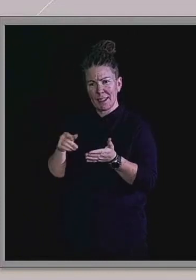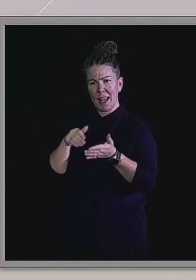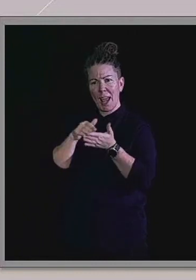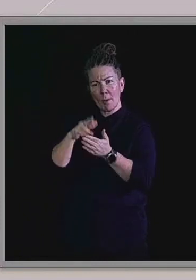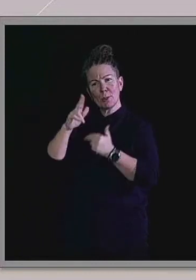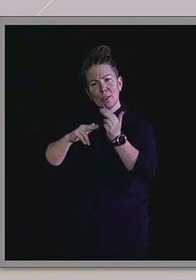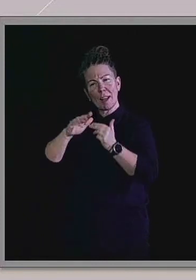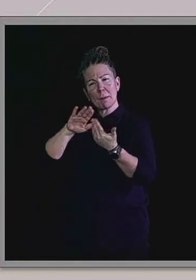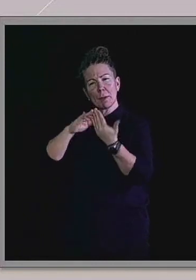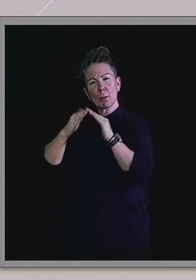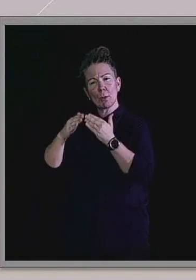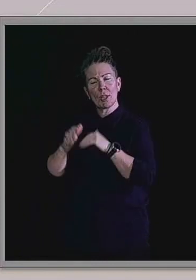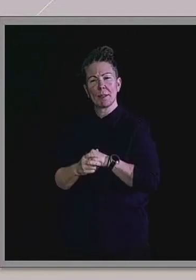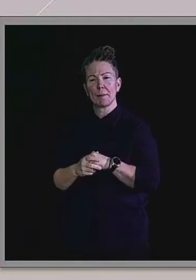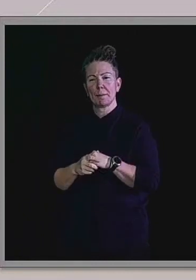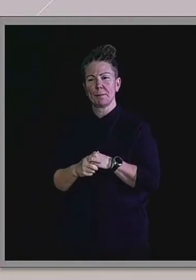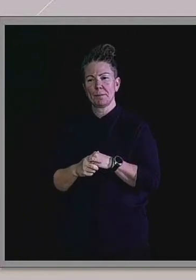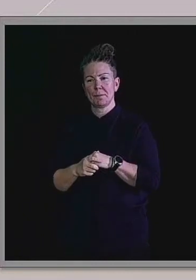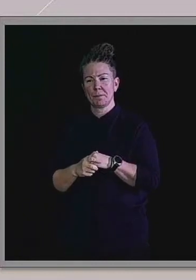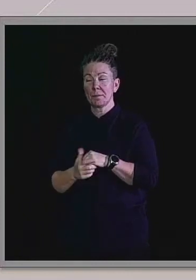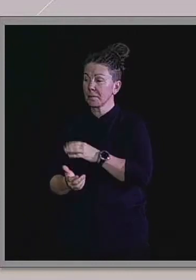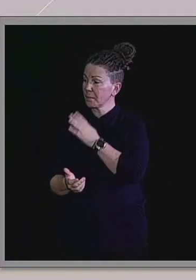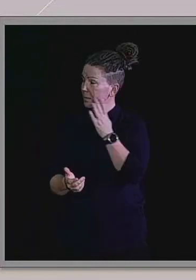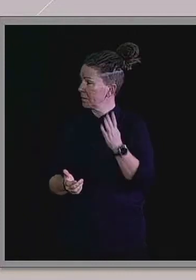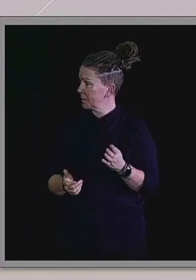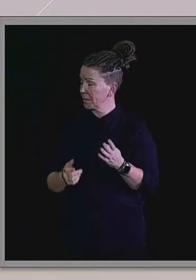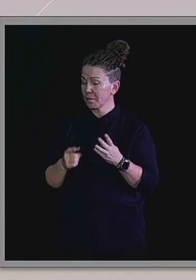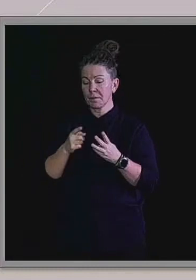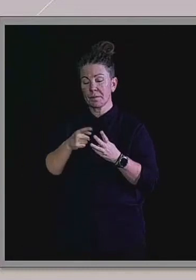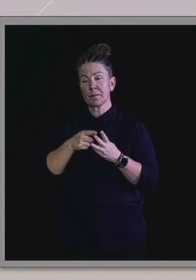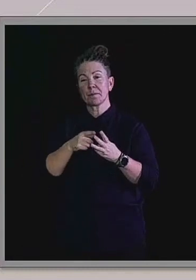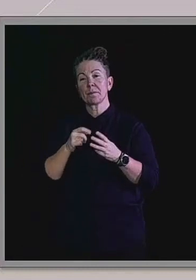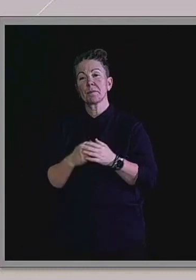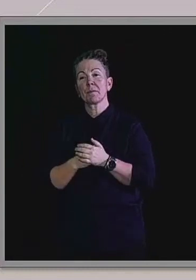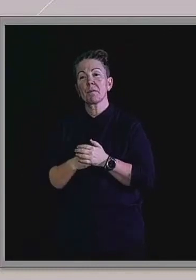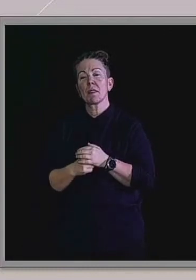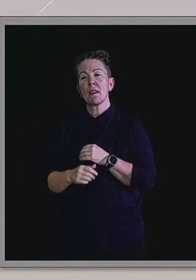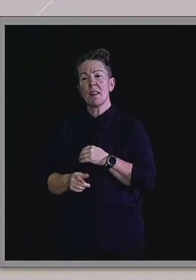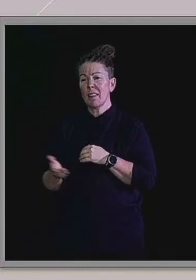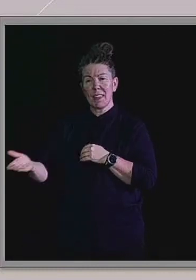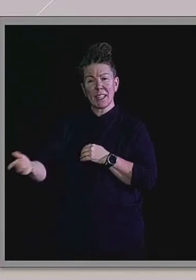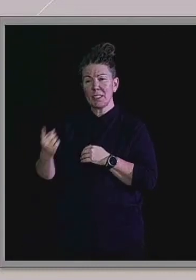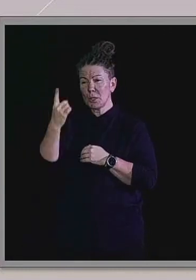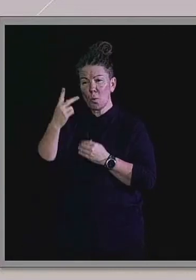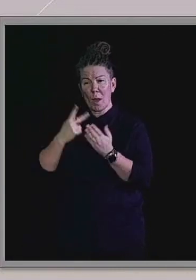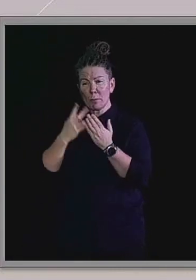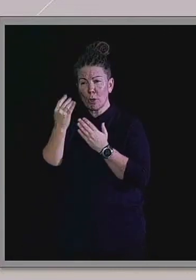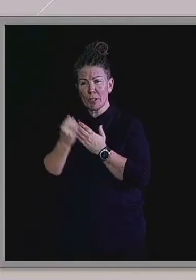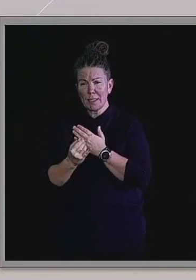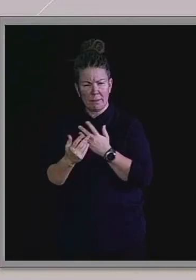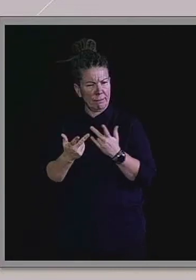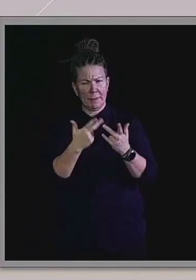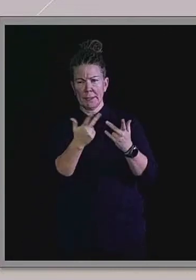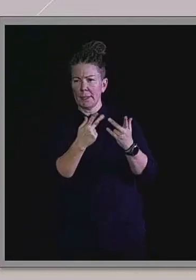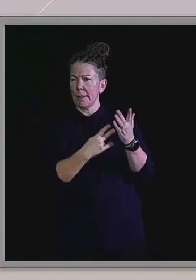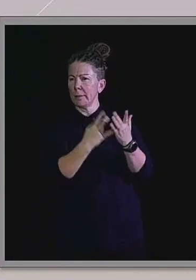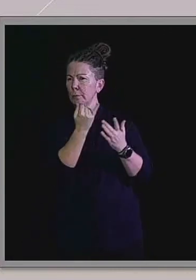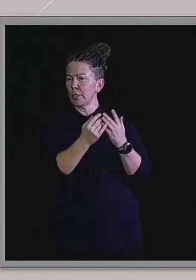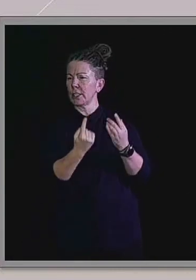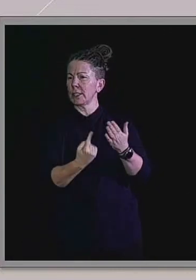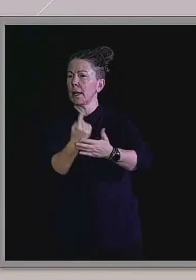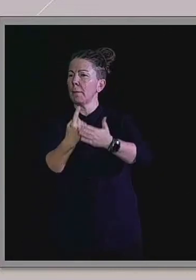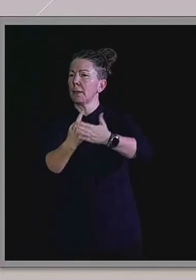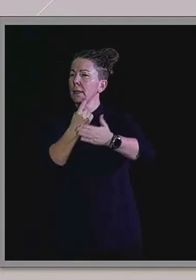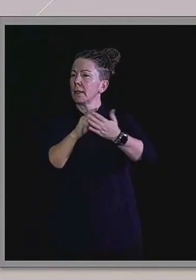the community. Yeah. So this is trying to answer your question as well, but that's just one of the projects, and there's other things as well happening, in the community